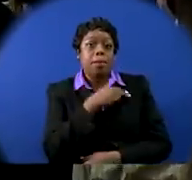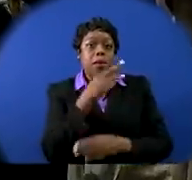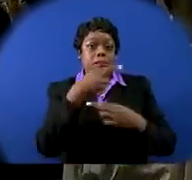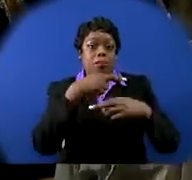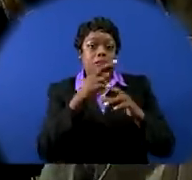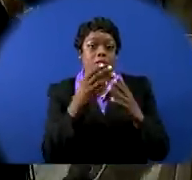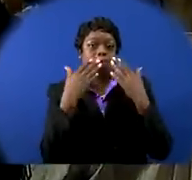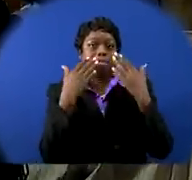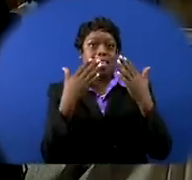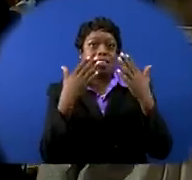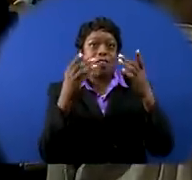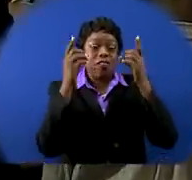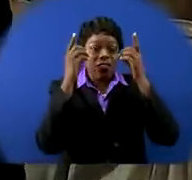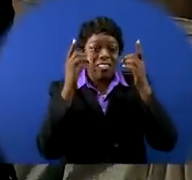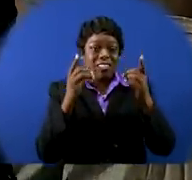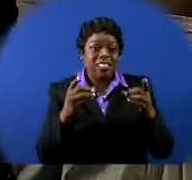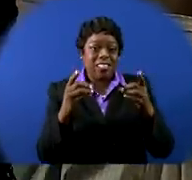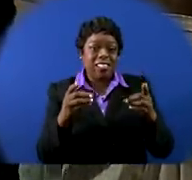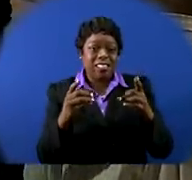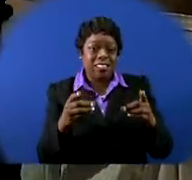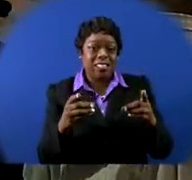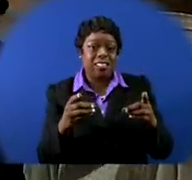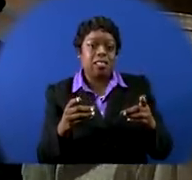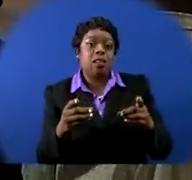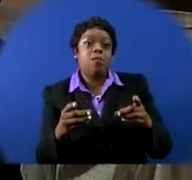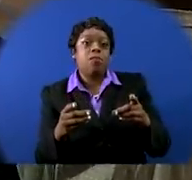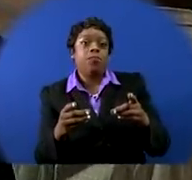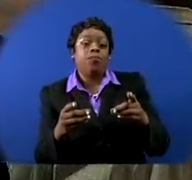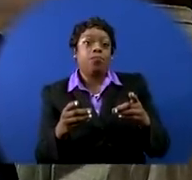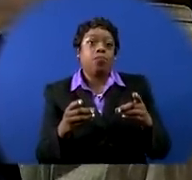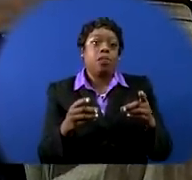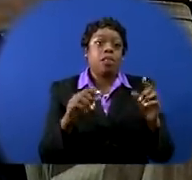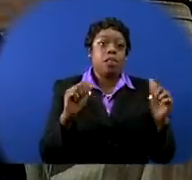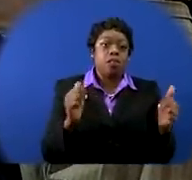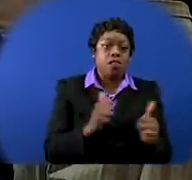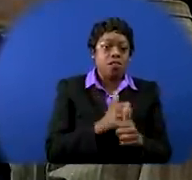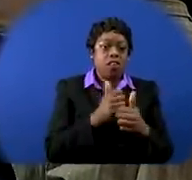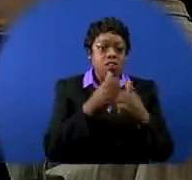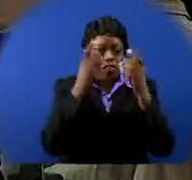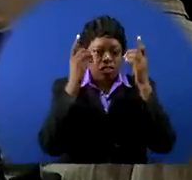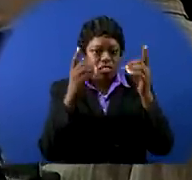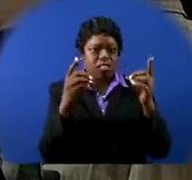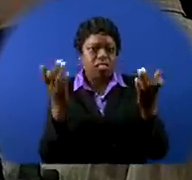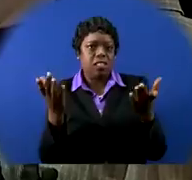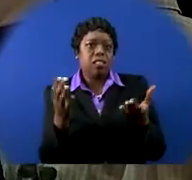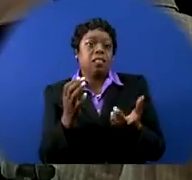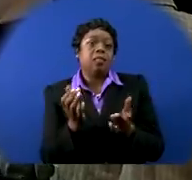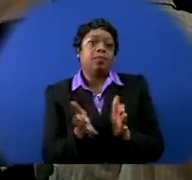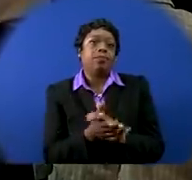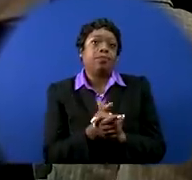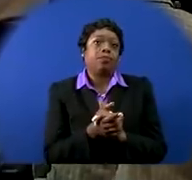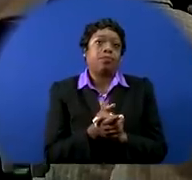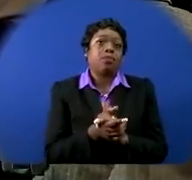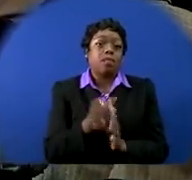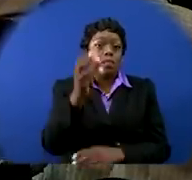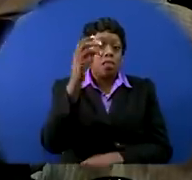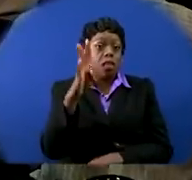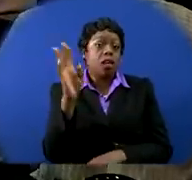your decision to follow the Lord Jesus Christ here at Wheeler Avenue Baptist Church. God is up to